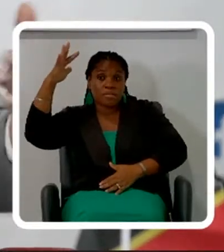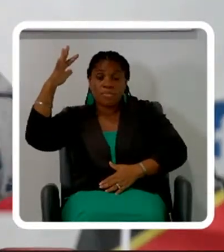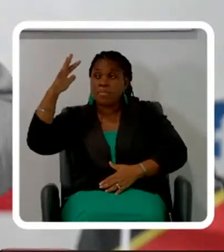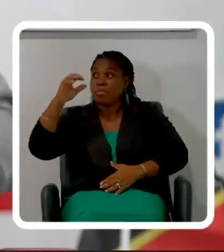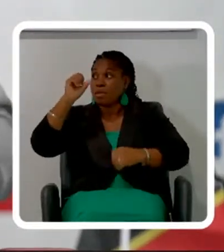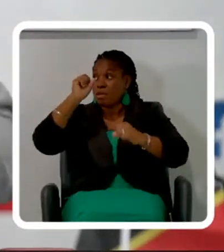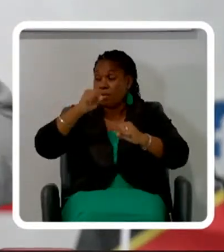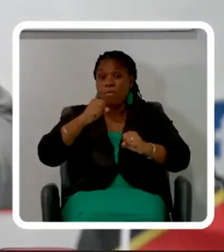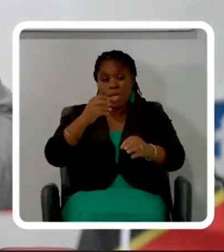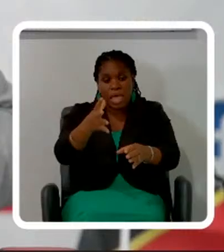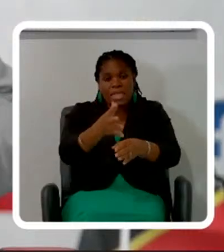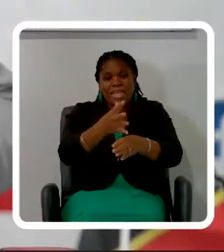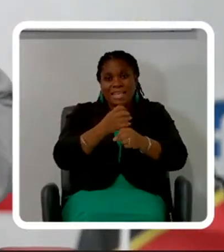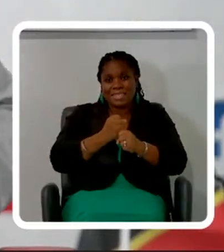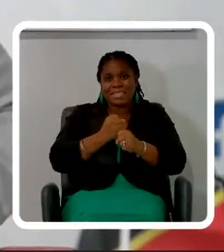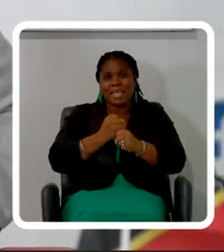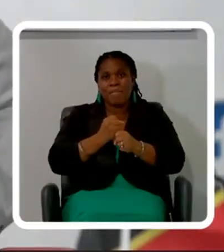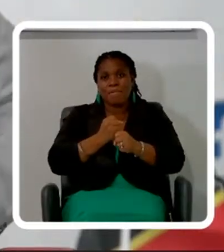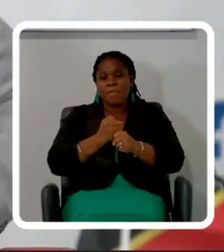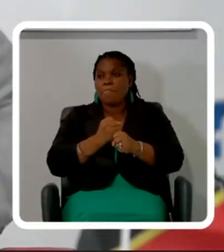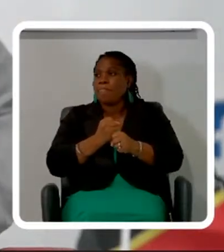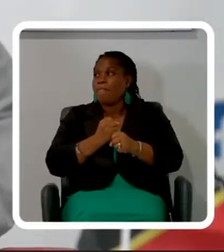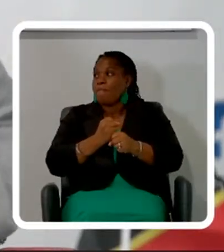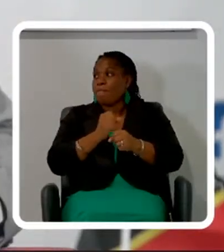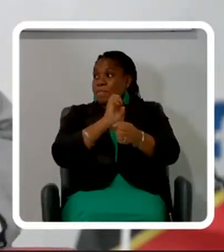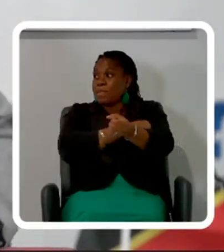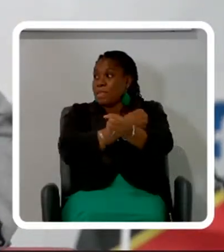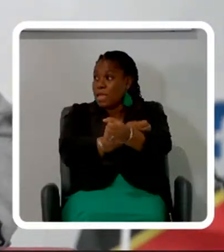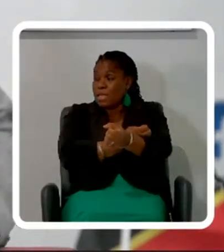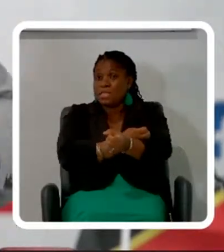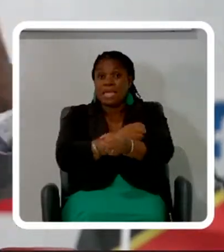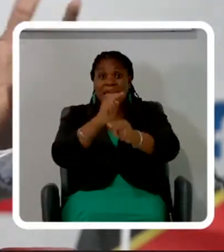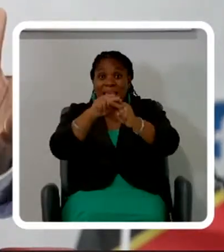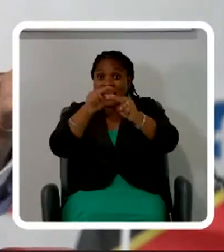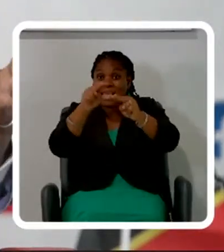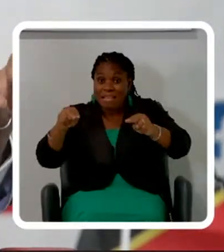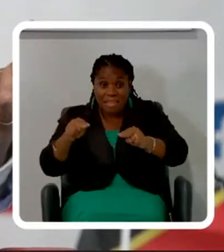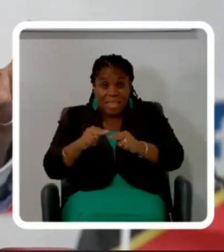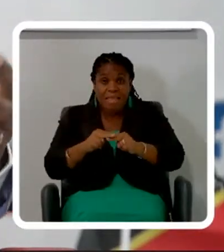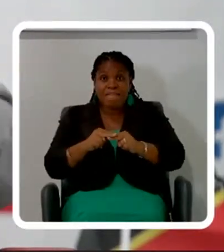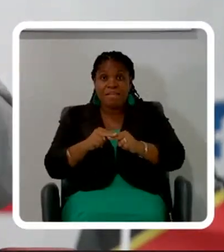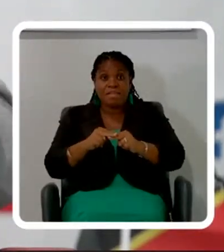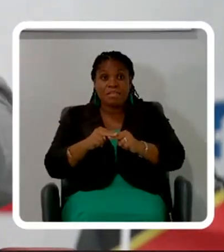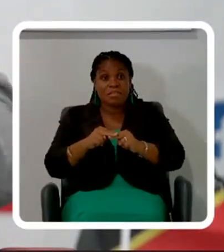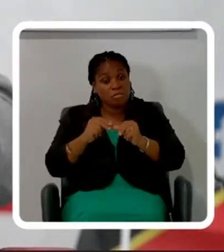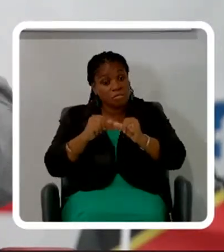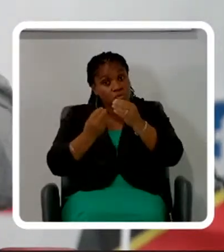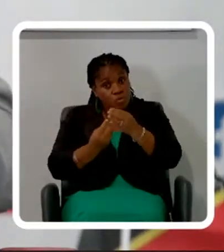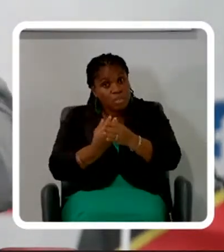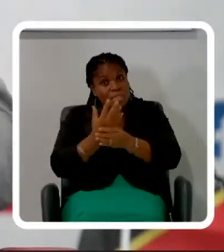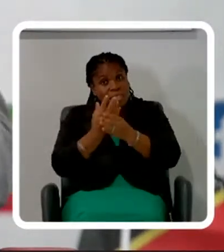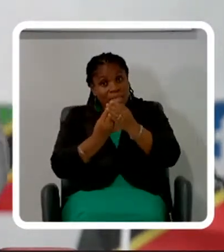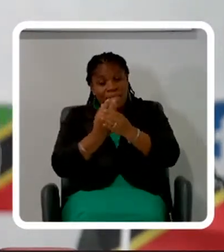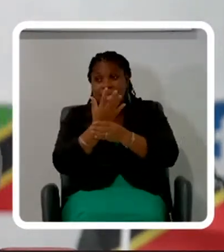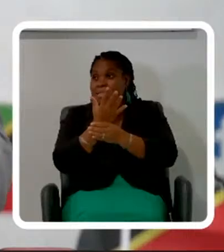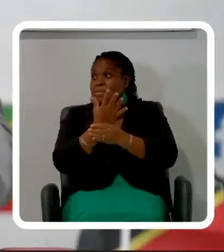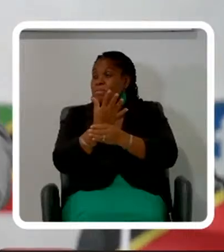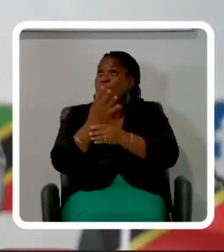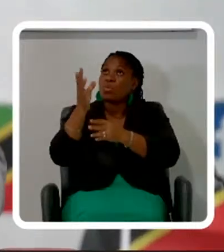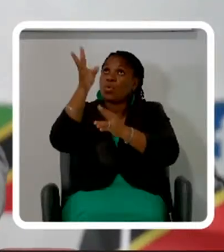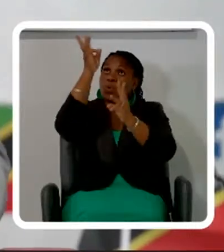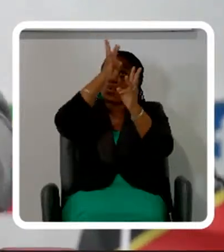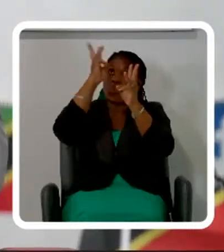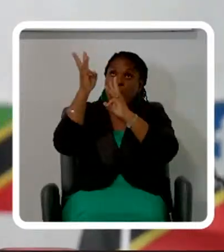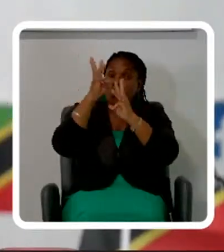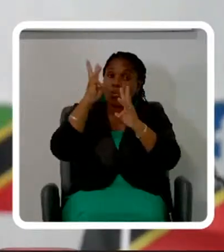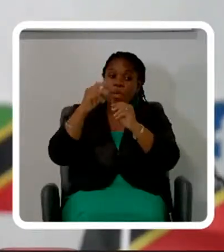And we can extract the energy from the sun. The volcano in Nevis will still be producing heat. The wind will still be blowing. That is why I'm saying to our people, we need to